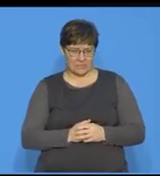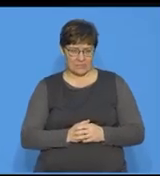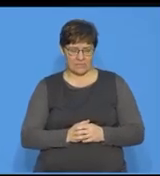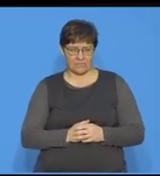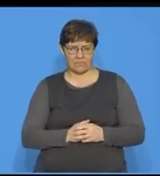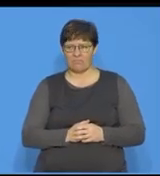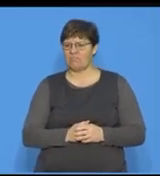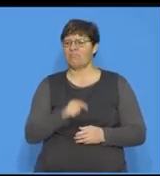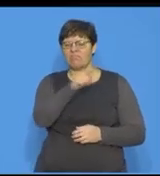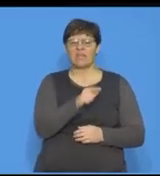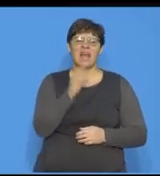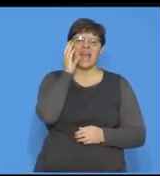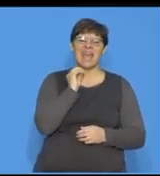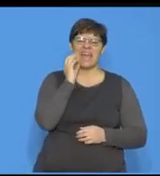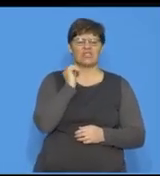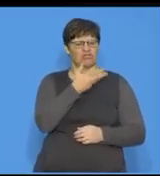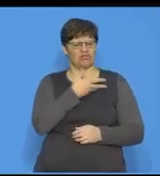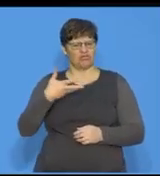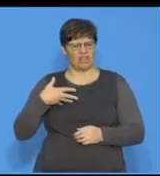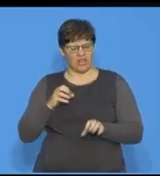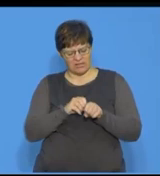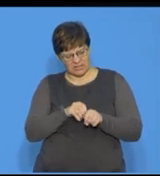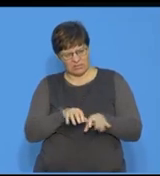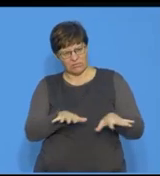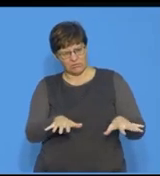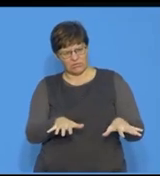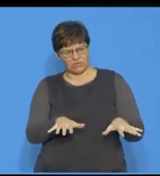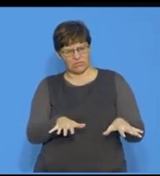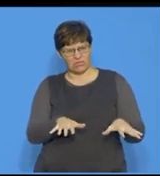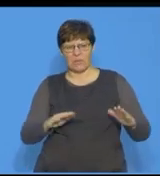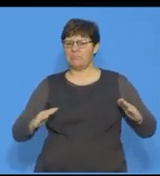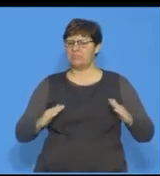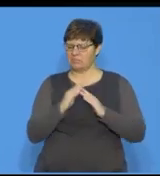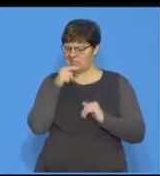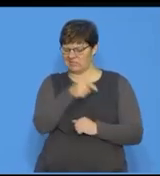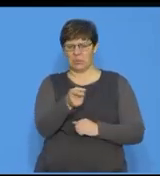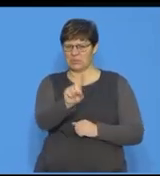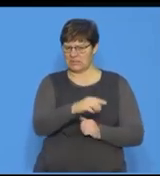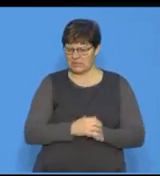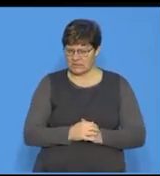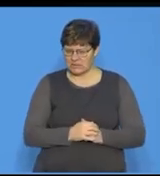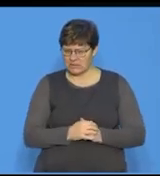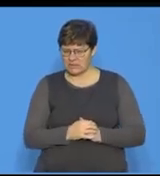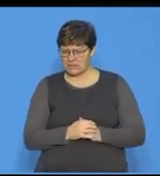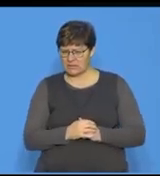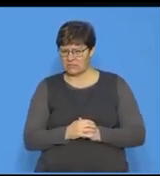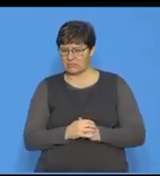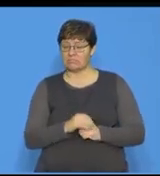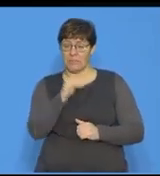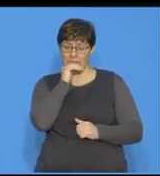what is an age-gender distribution or an age pyramid? It's